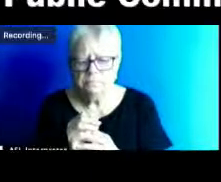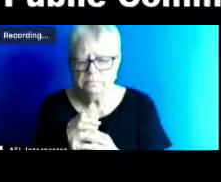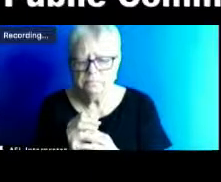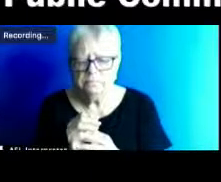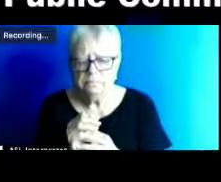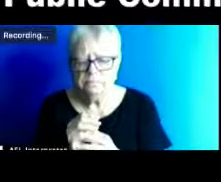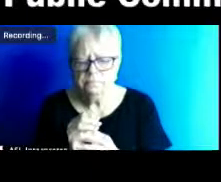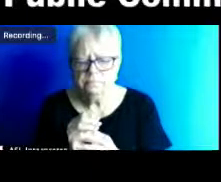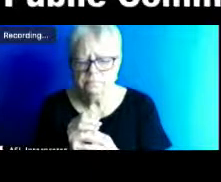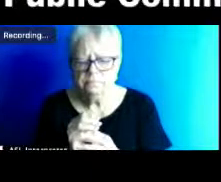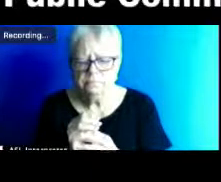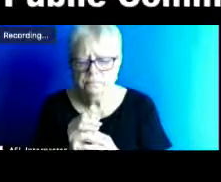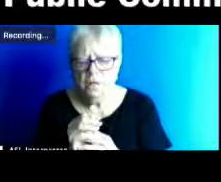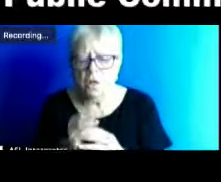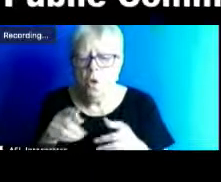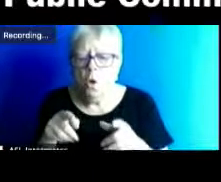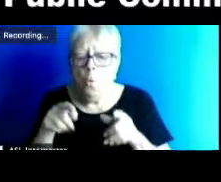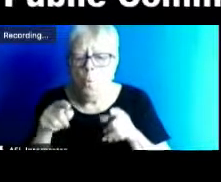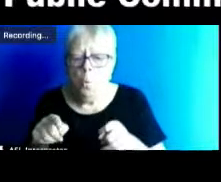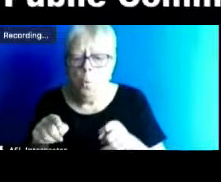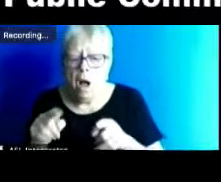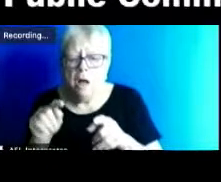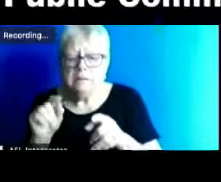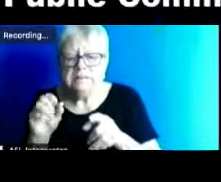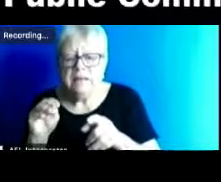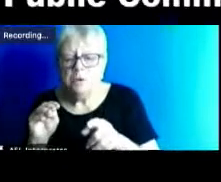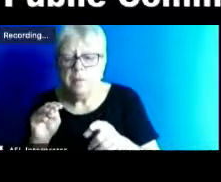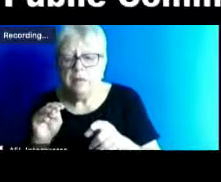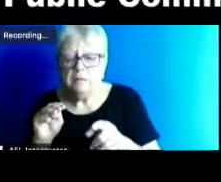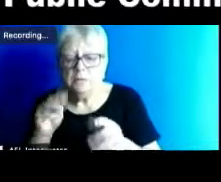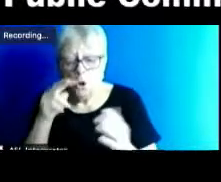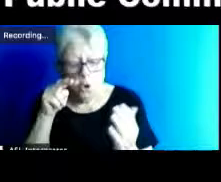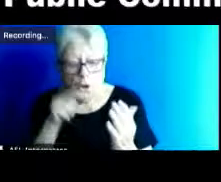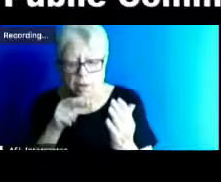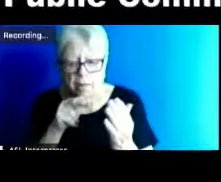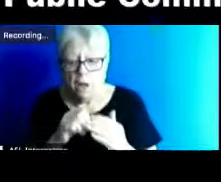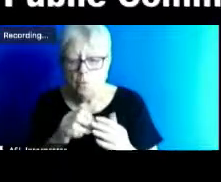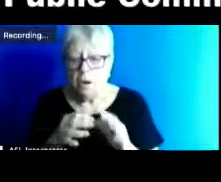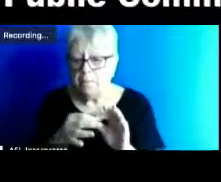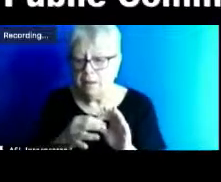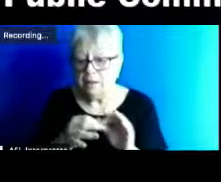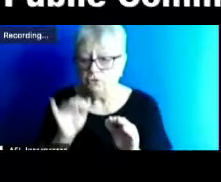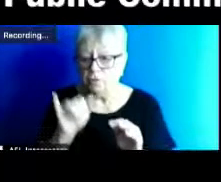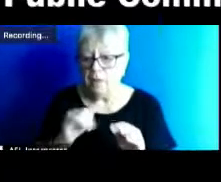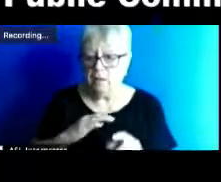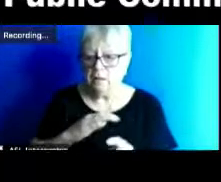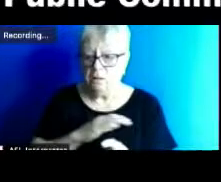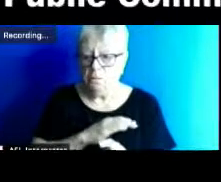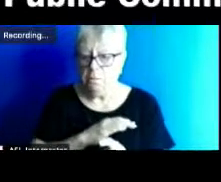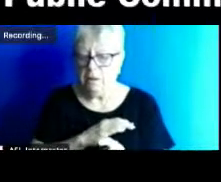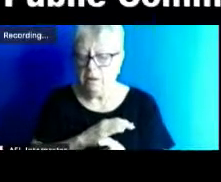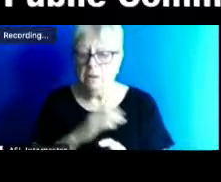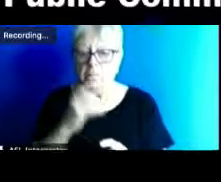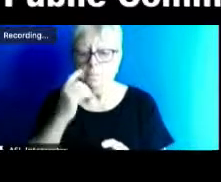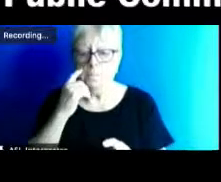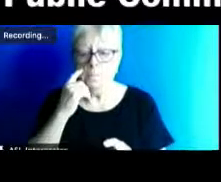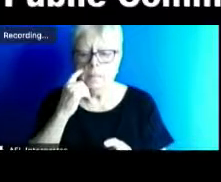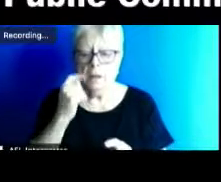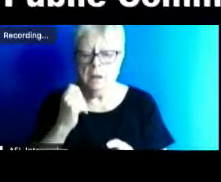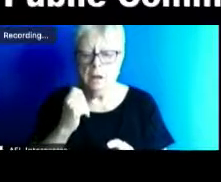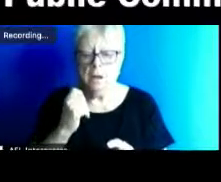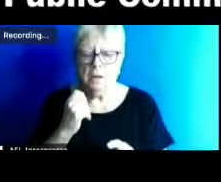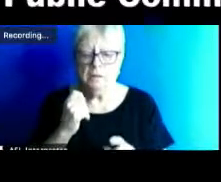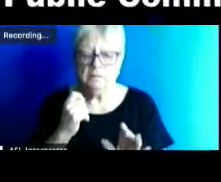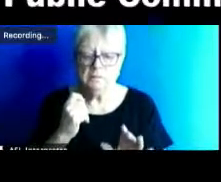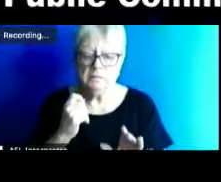So while Tim's looking at that, I just wanted to mention that to the committee, only because our hands